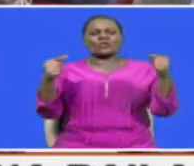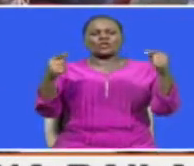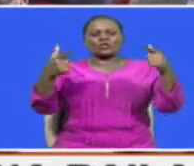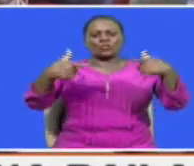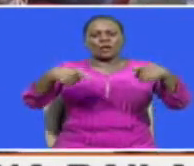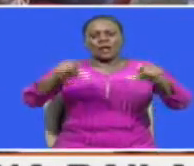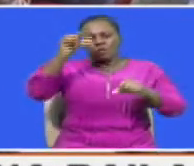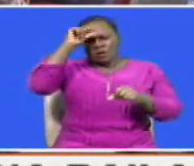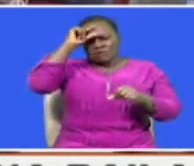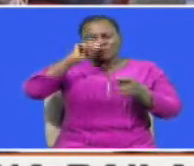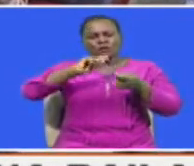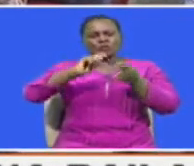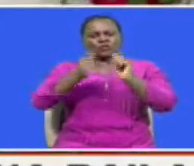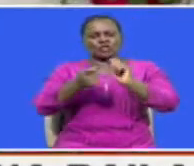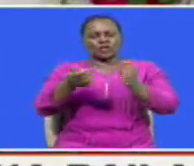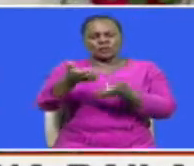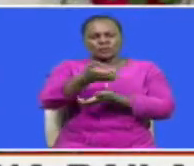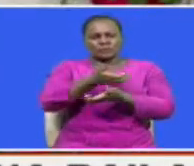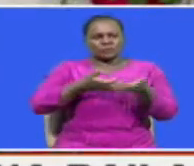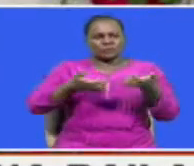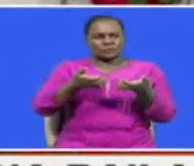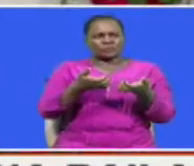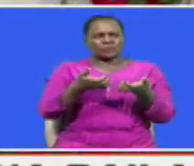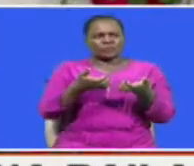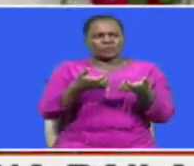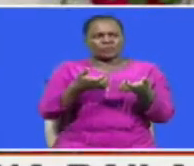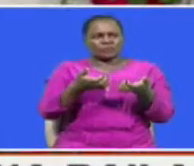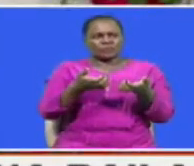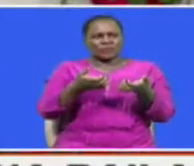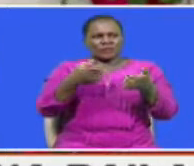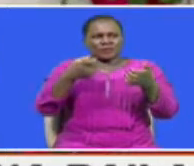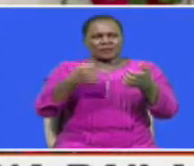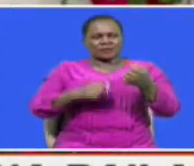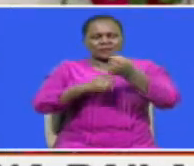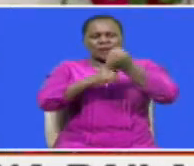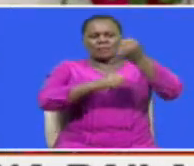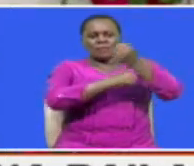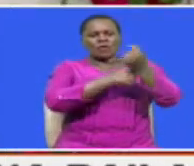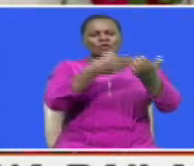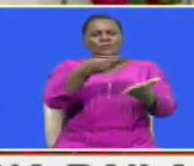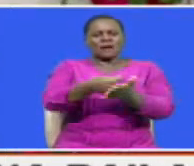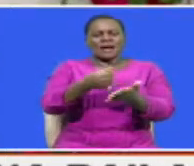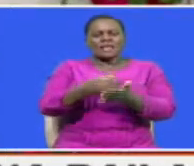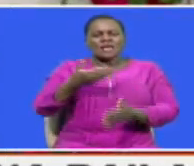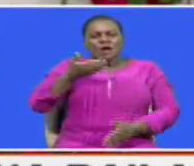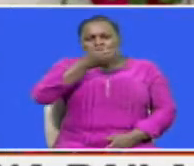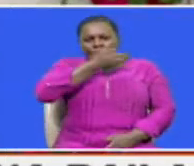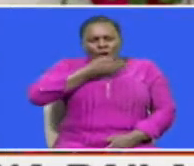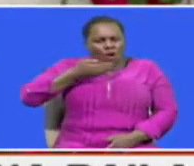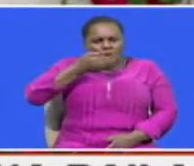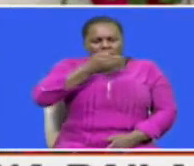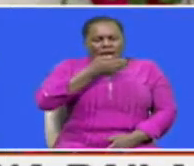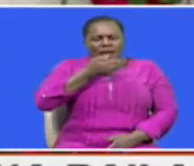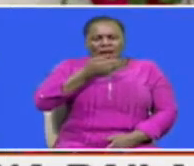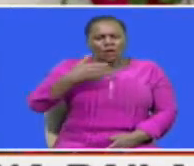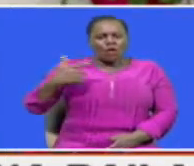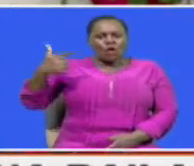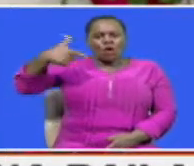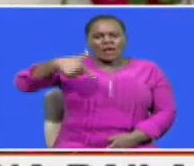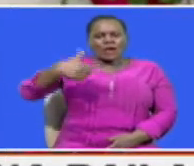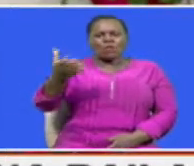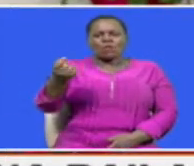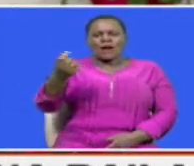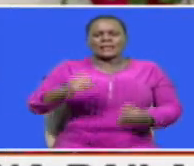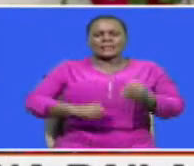nafasi kurekebisha uchumi. Subsidy you hear that was there. The subsidy in terms of oil. The subsidy in terms of